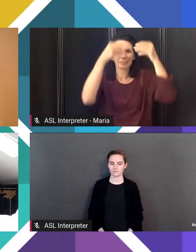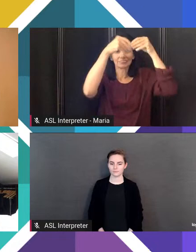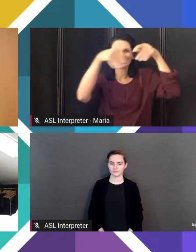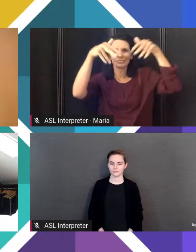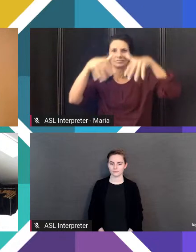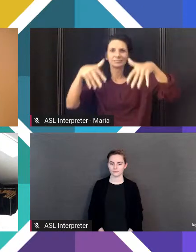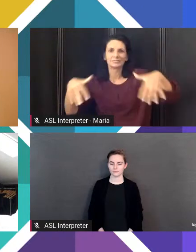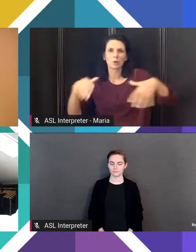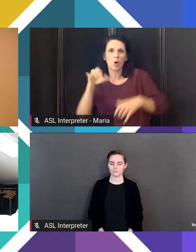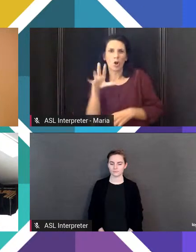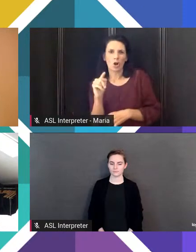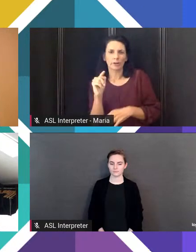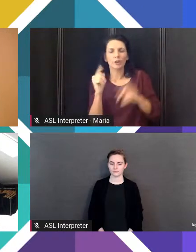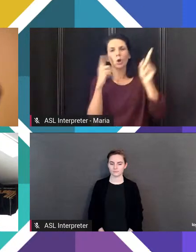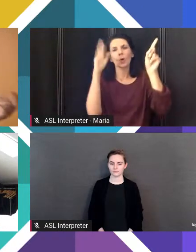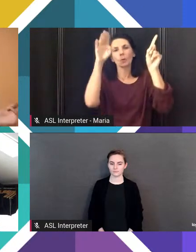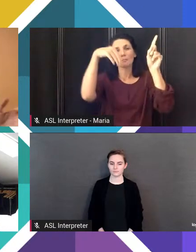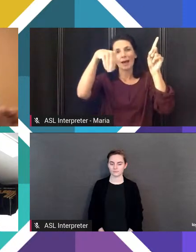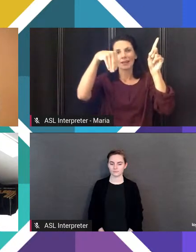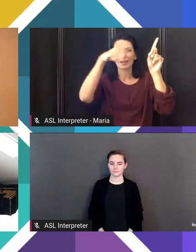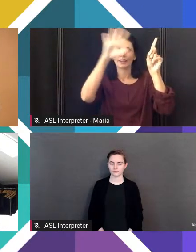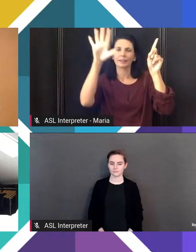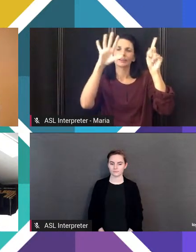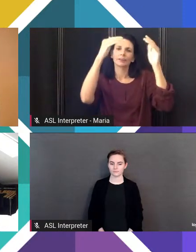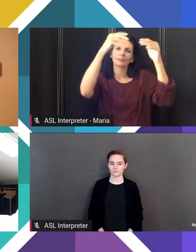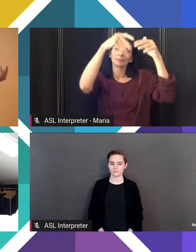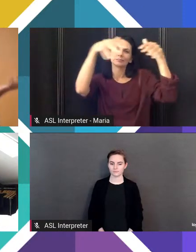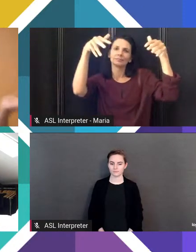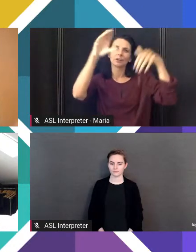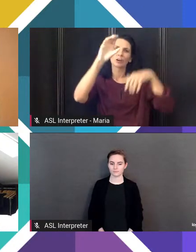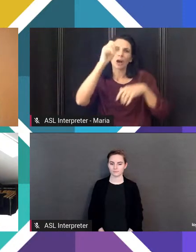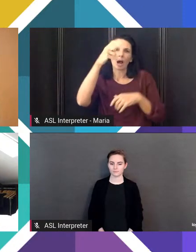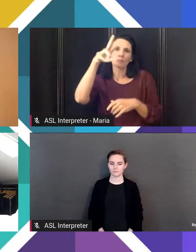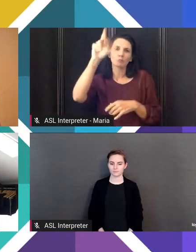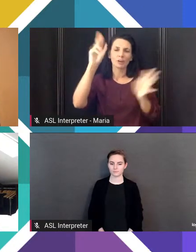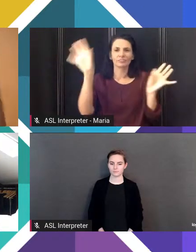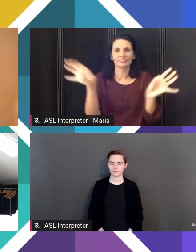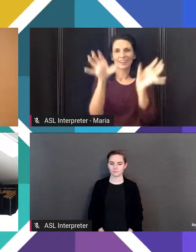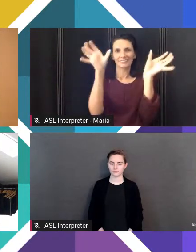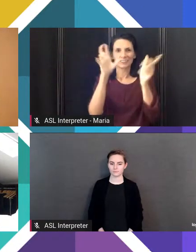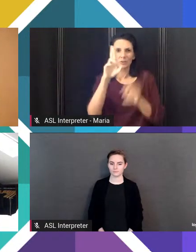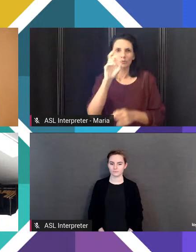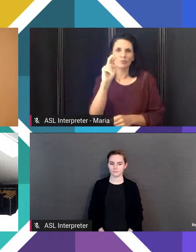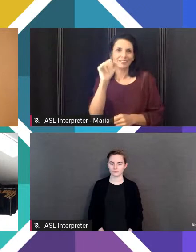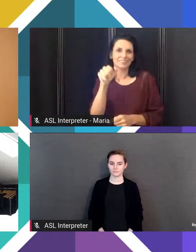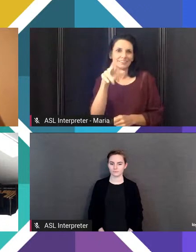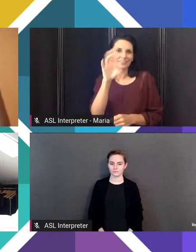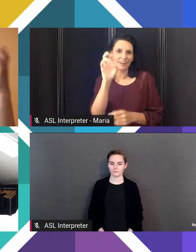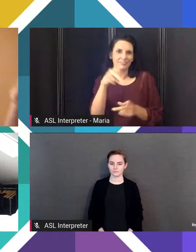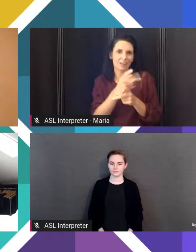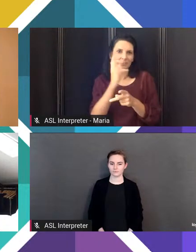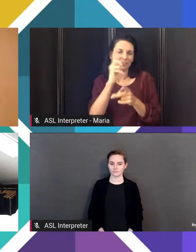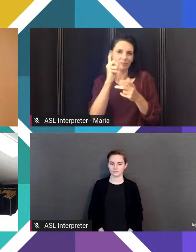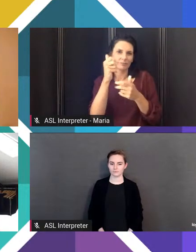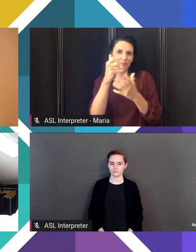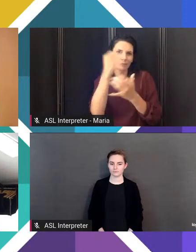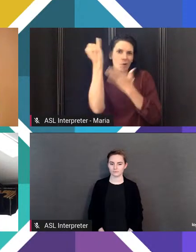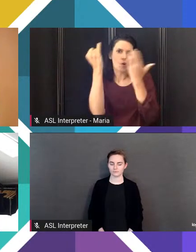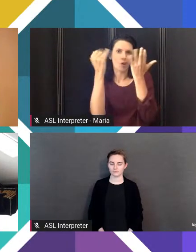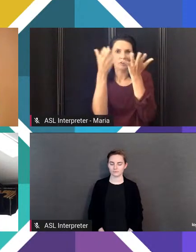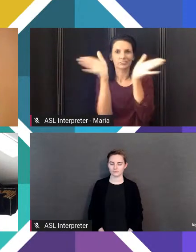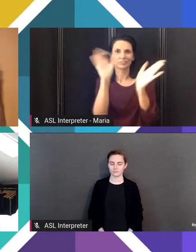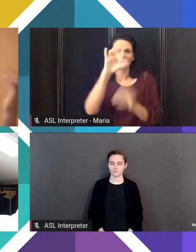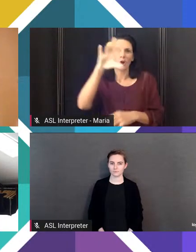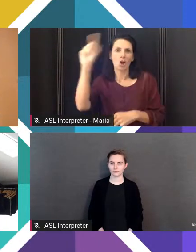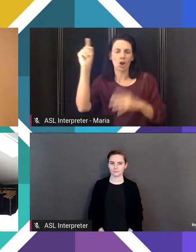the theater, the opera, the you know, fancy Renaissance arts and blah, blah, blah, that are like this higher level of art and